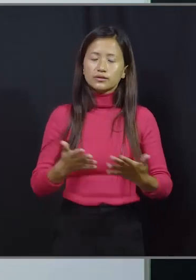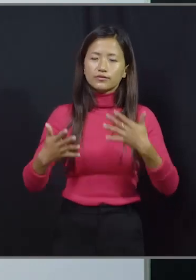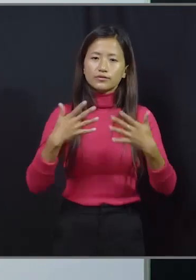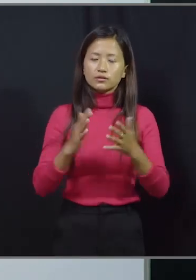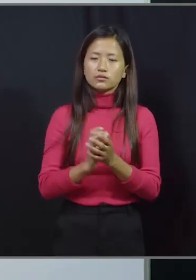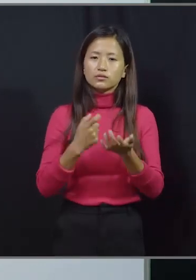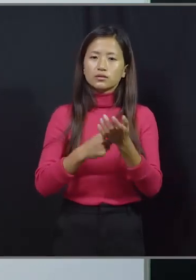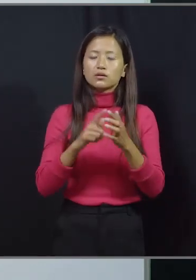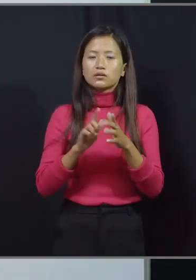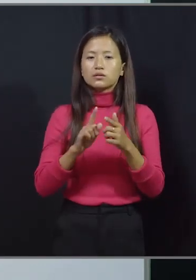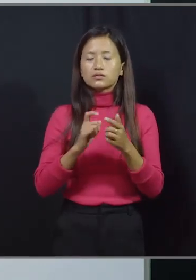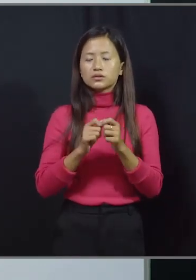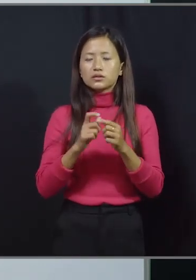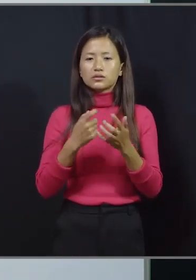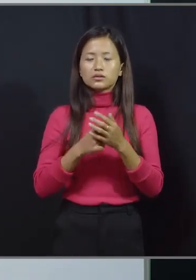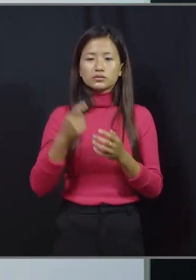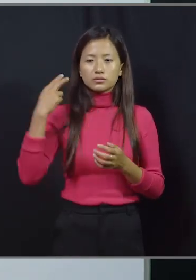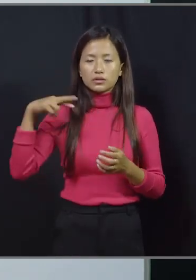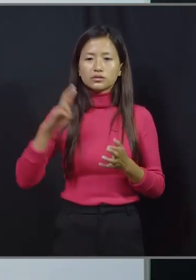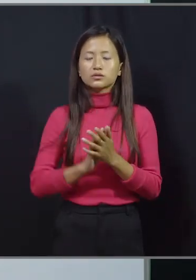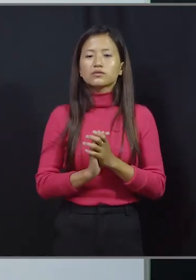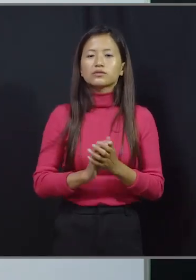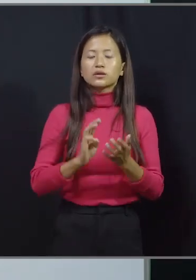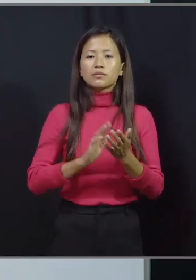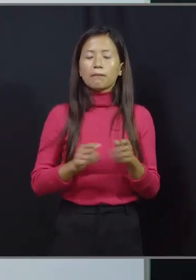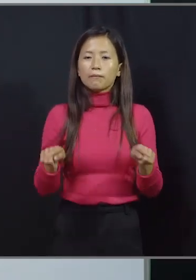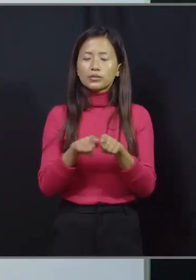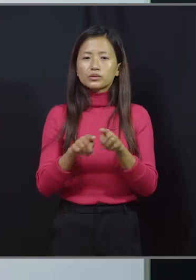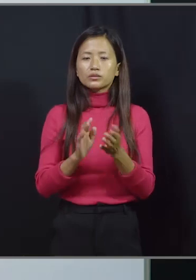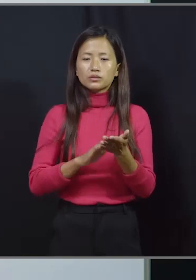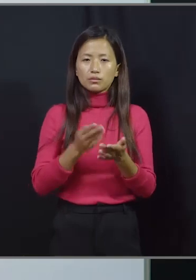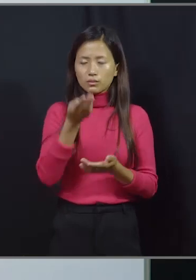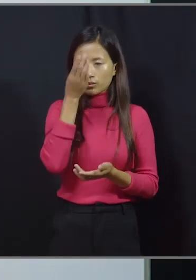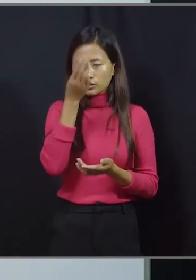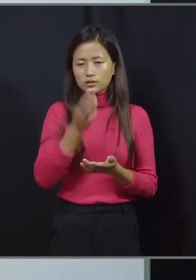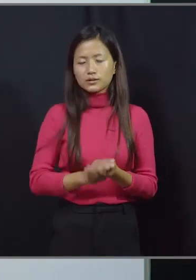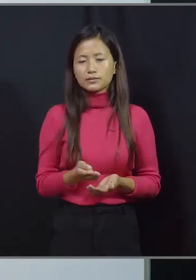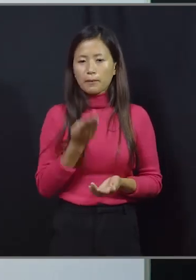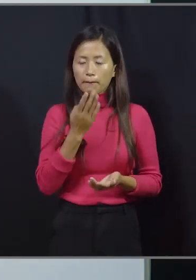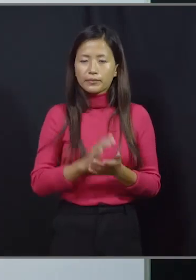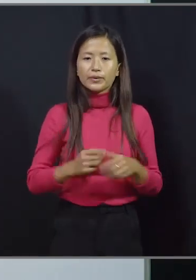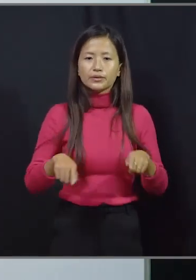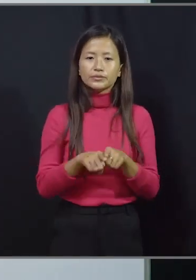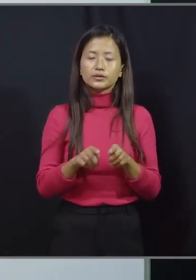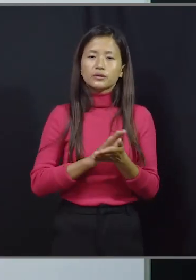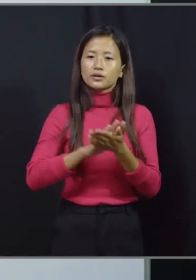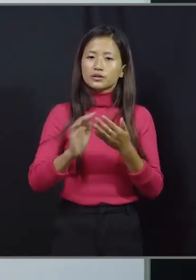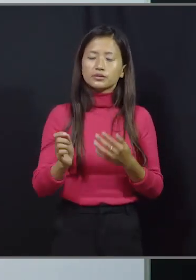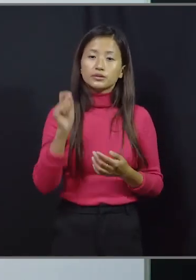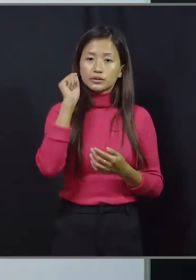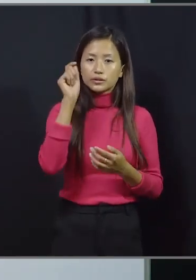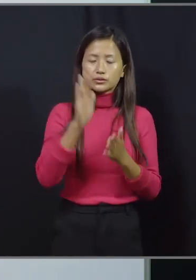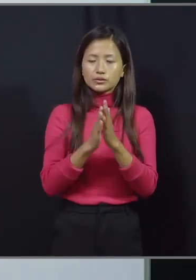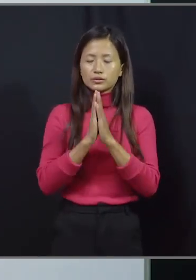affected the religious sentiments of both the Hindus and the Muslims. And finally, with all these factors, combined factors,